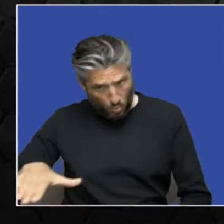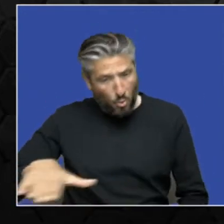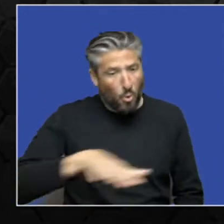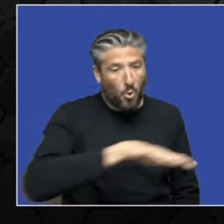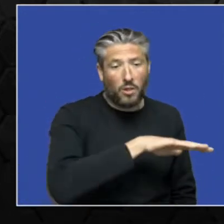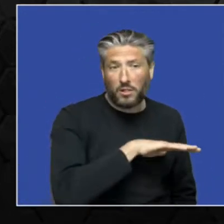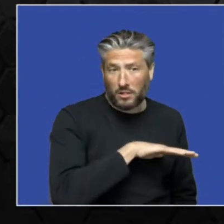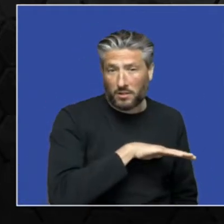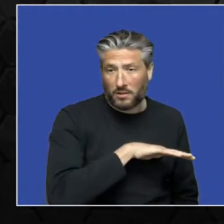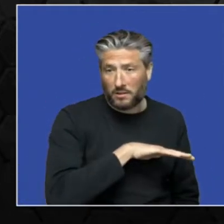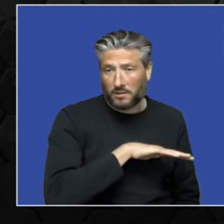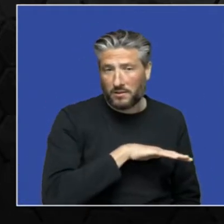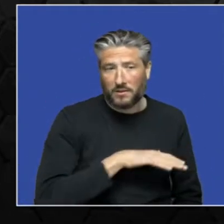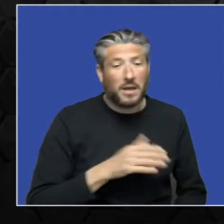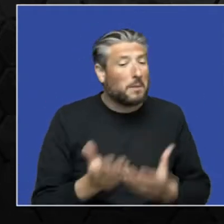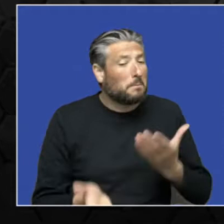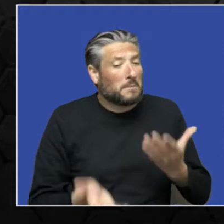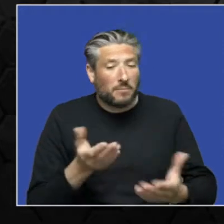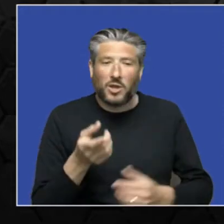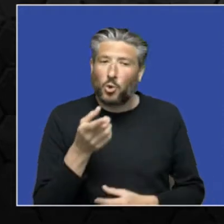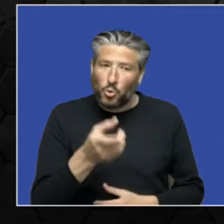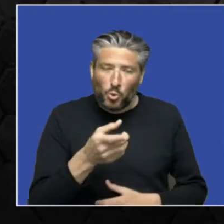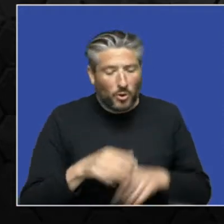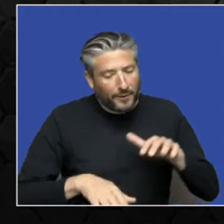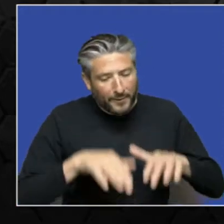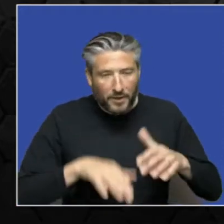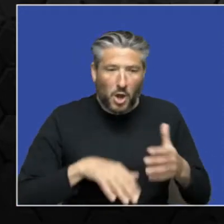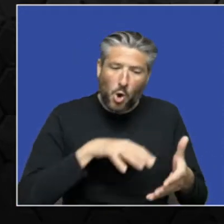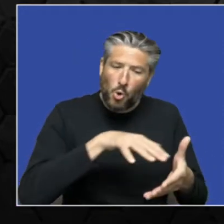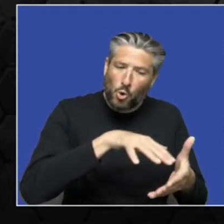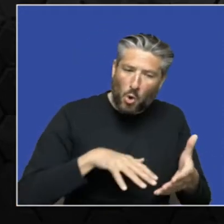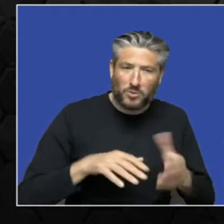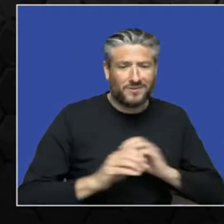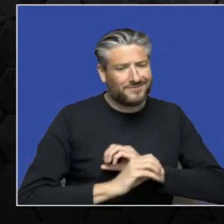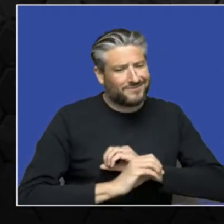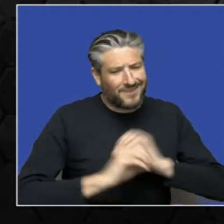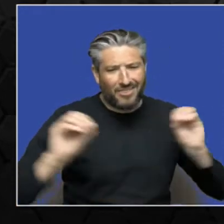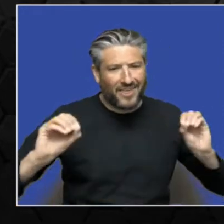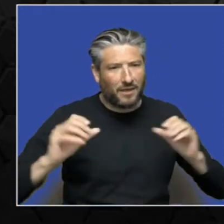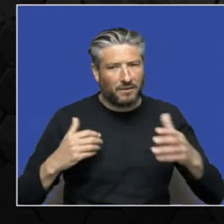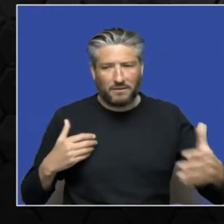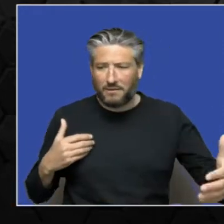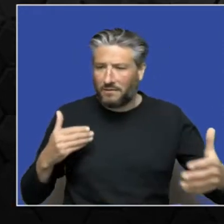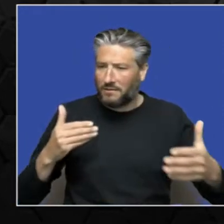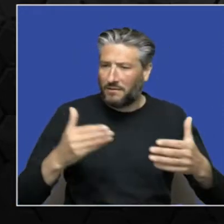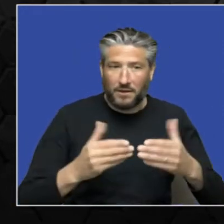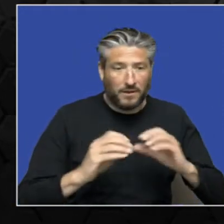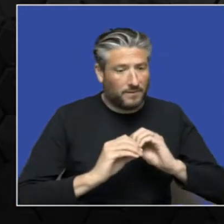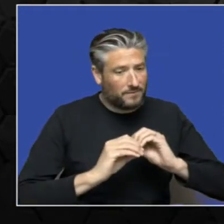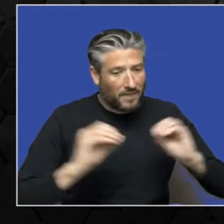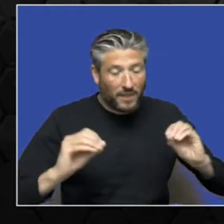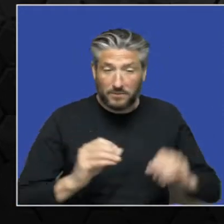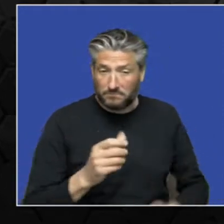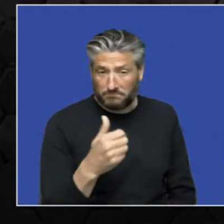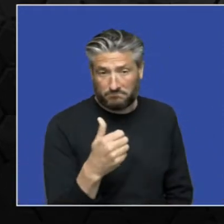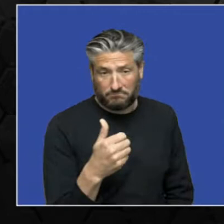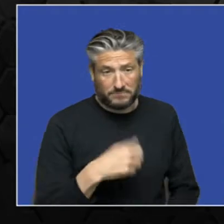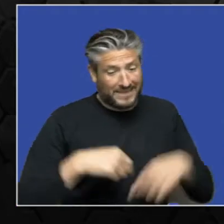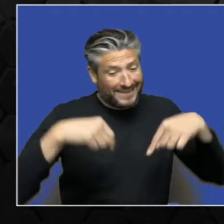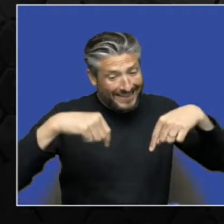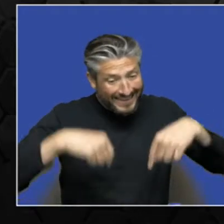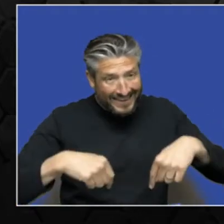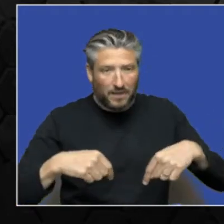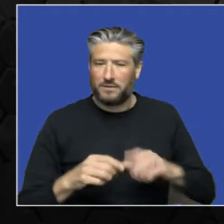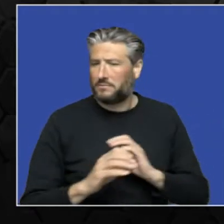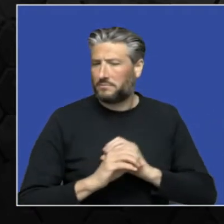your life, that's awesome, because to be honest, in this talk, we are also not going to write a single line of code. And